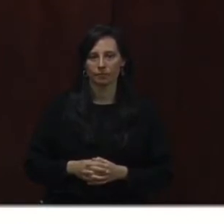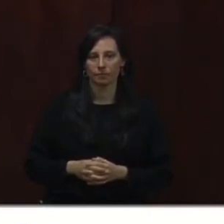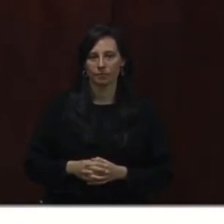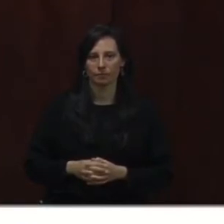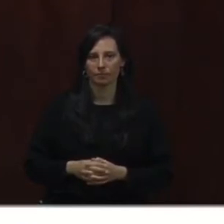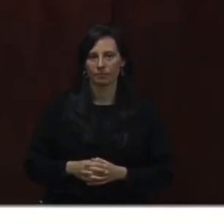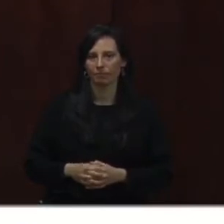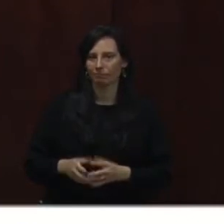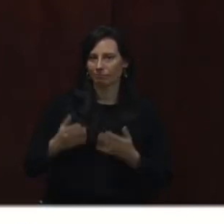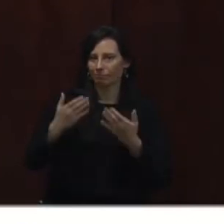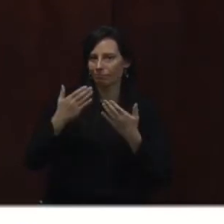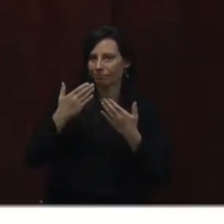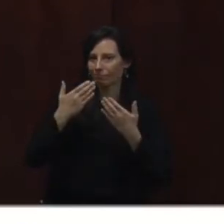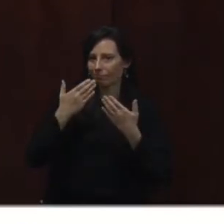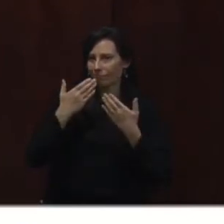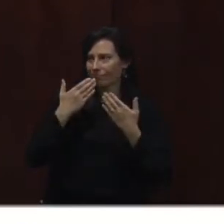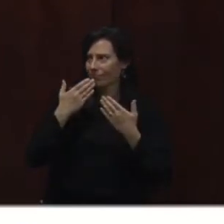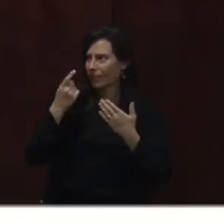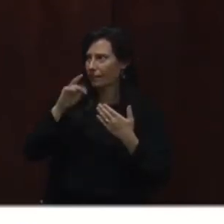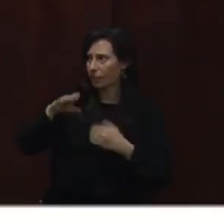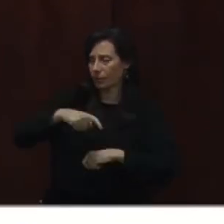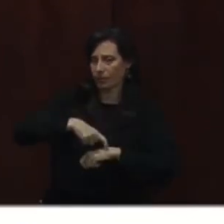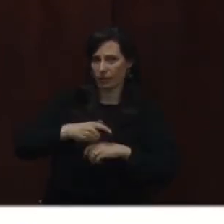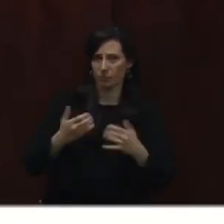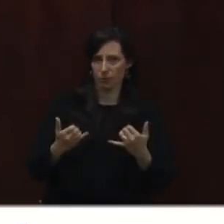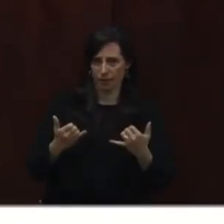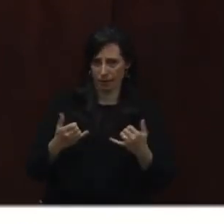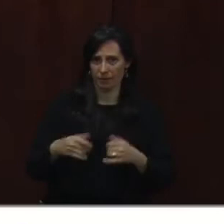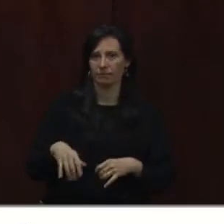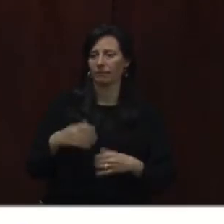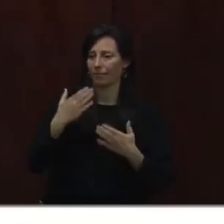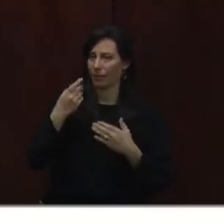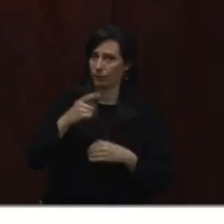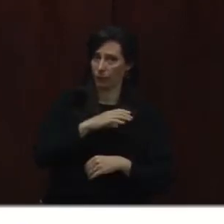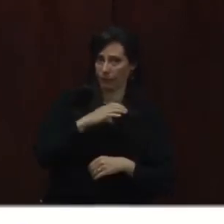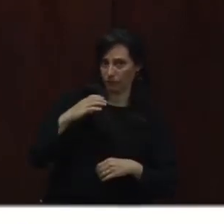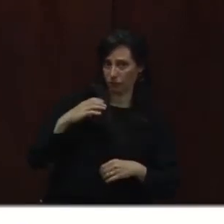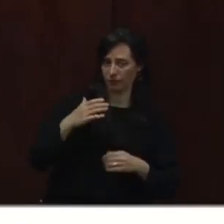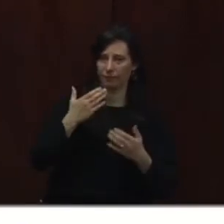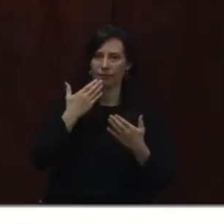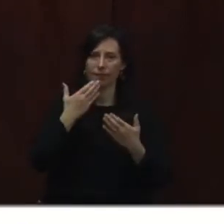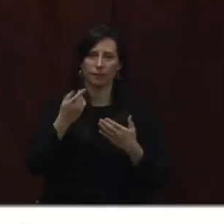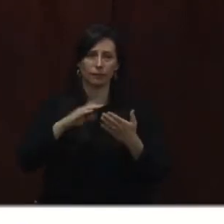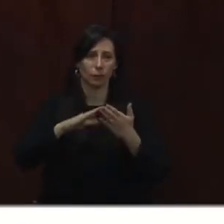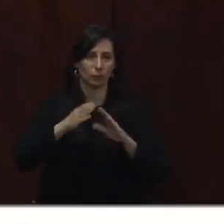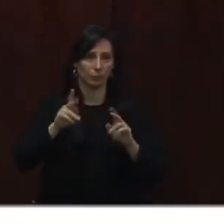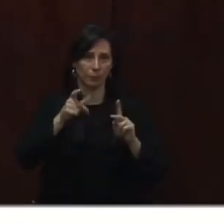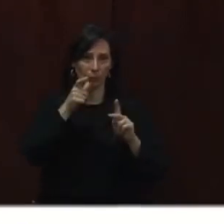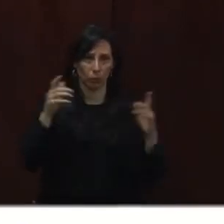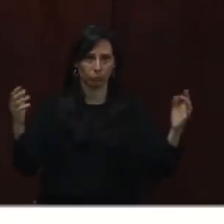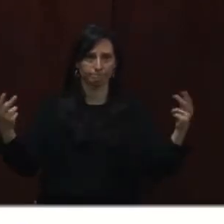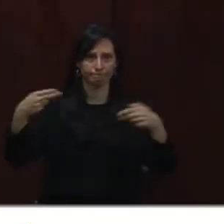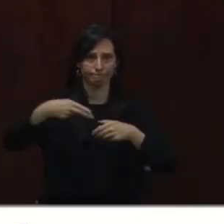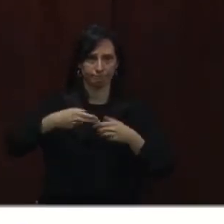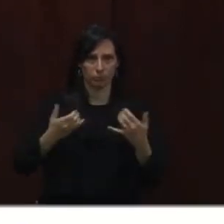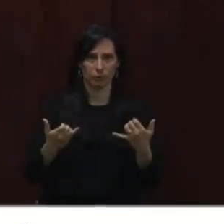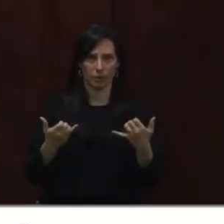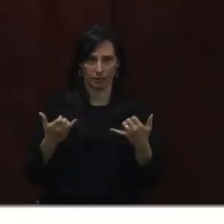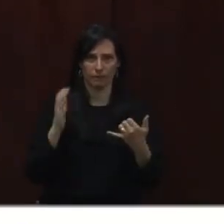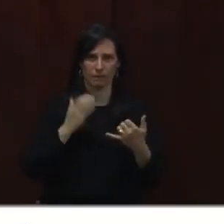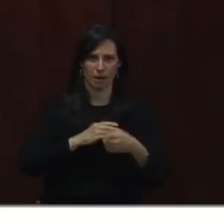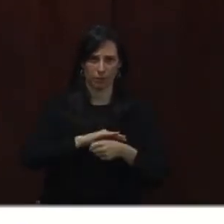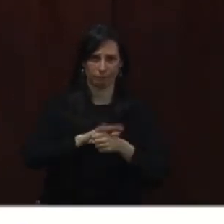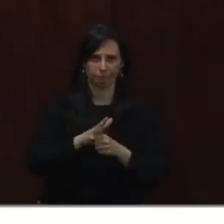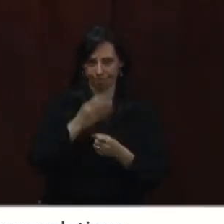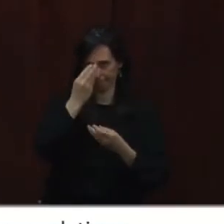All right, thank you for your time today as the Board of Commissioners, and thank you to our community members who are joining us for this COVID